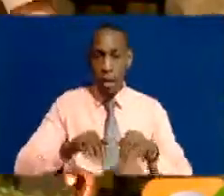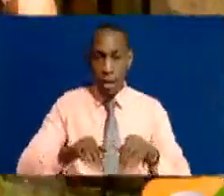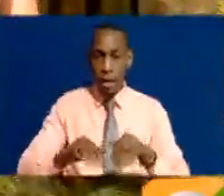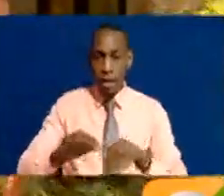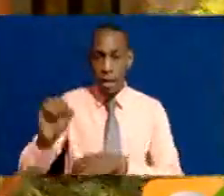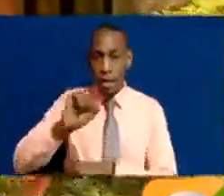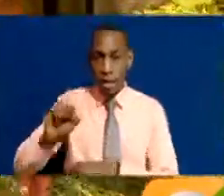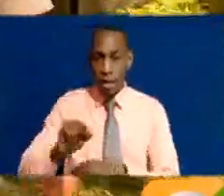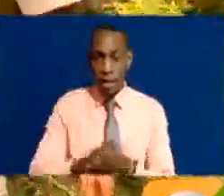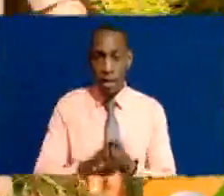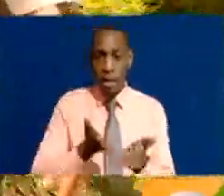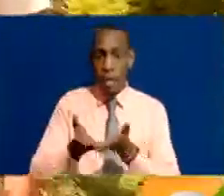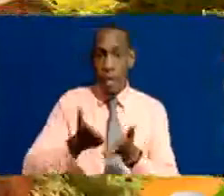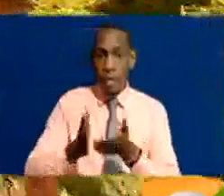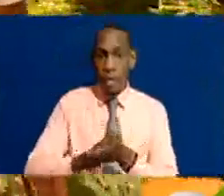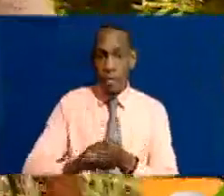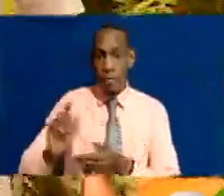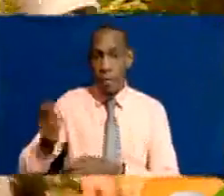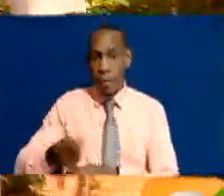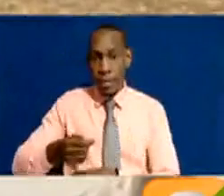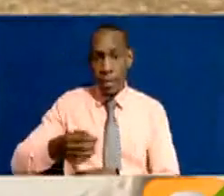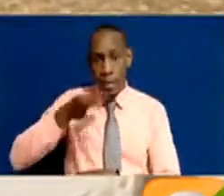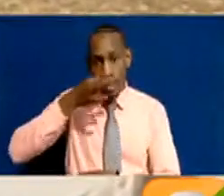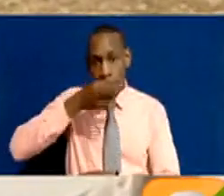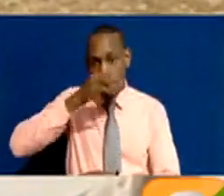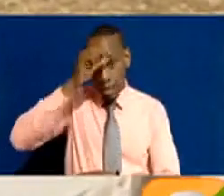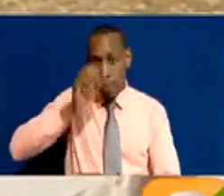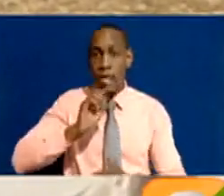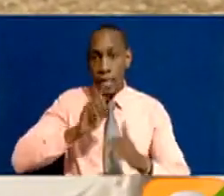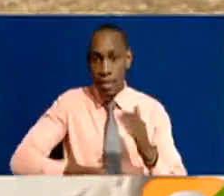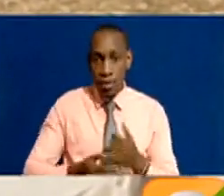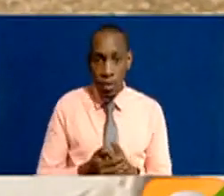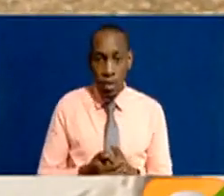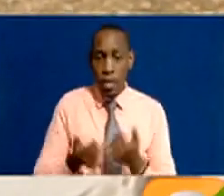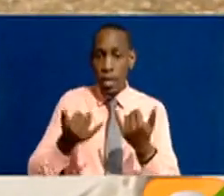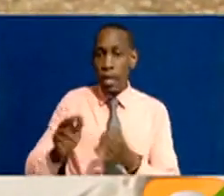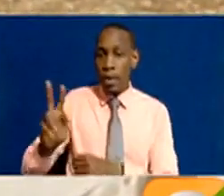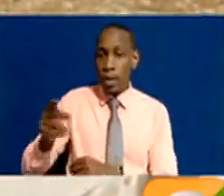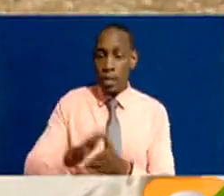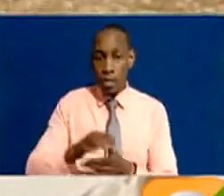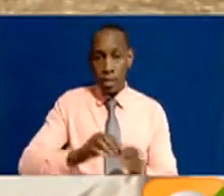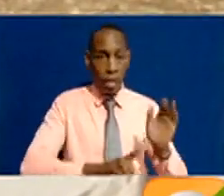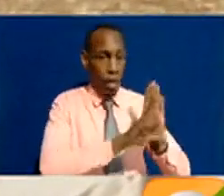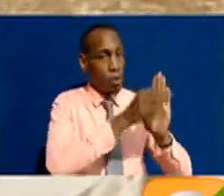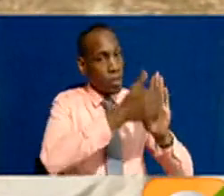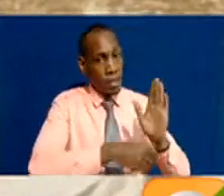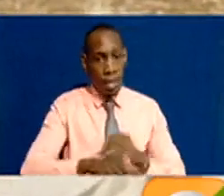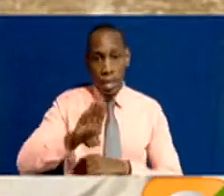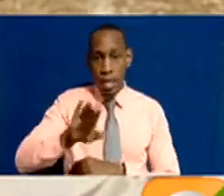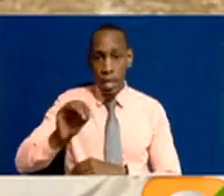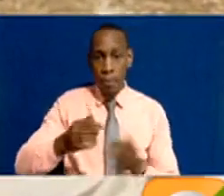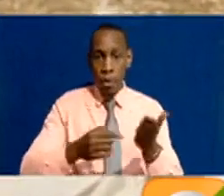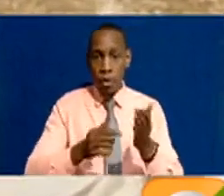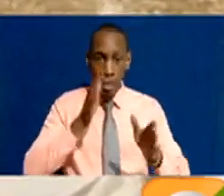who served in the late President Mwai Kibaki's administration, argues that the country's governing laws on